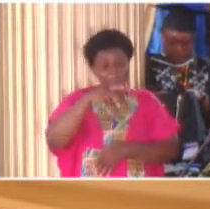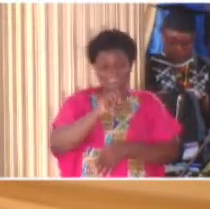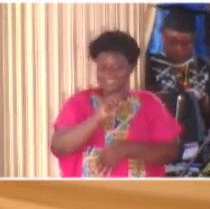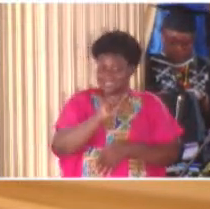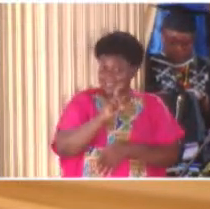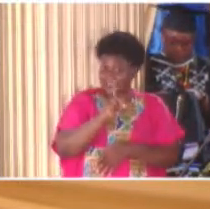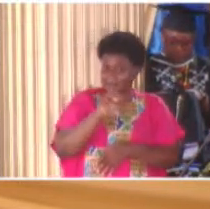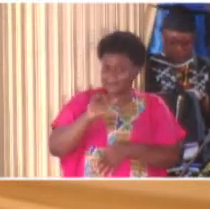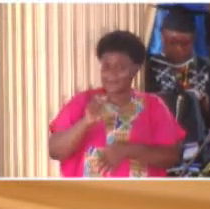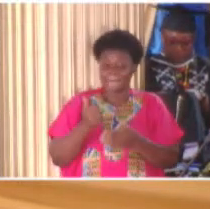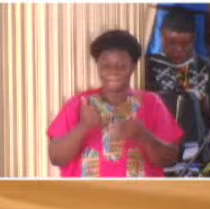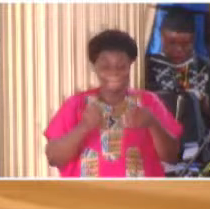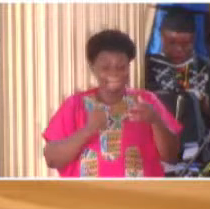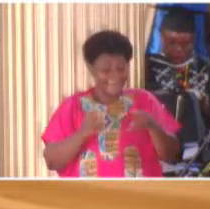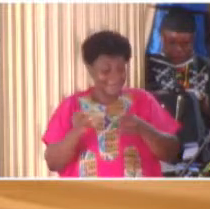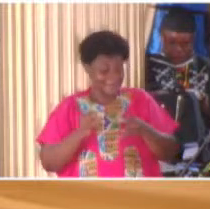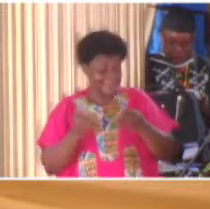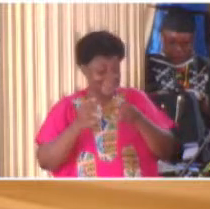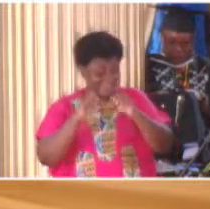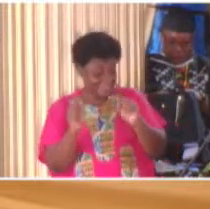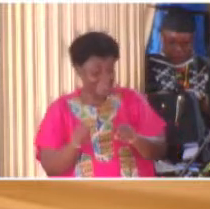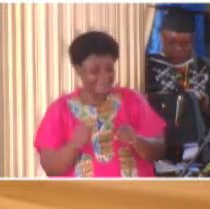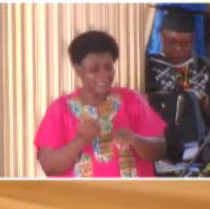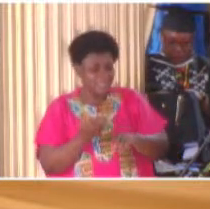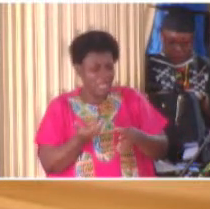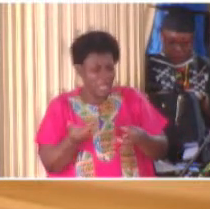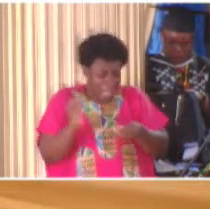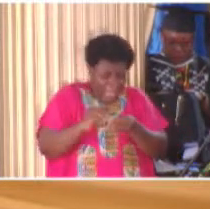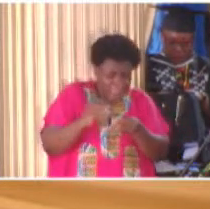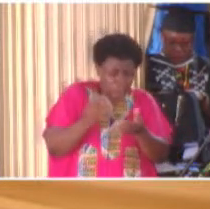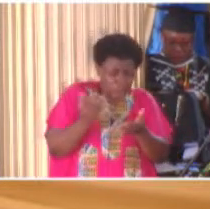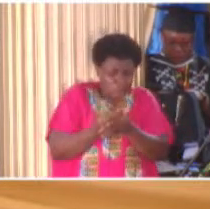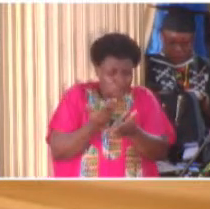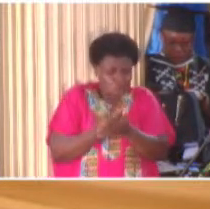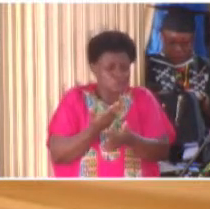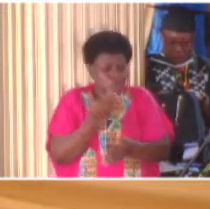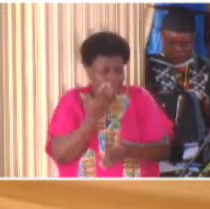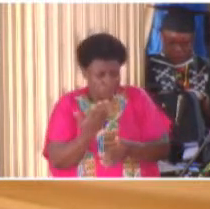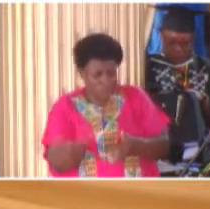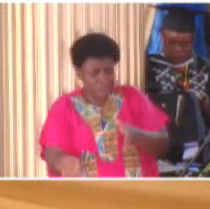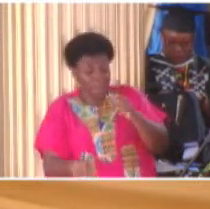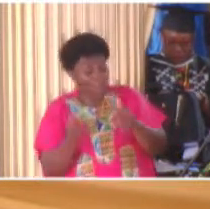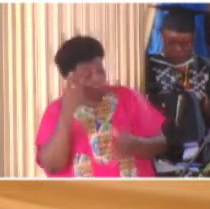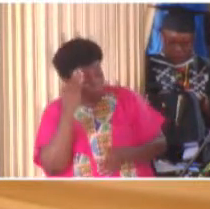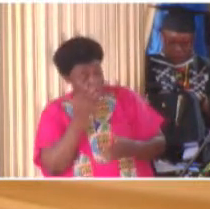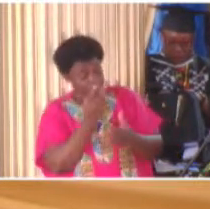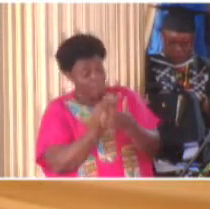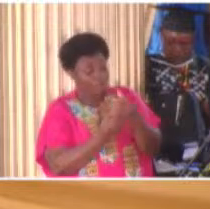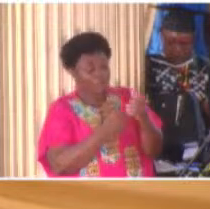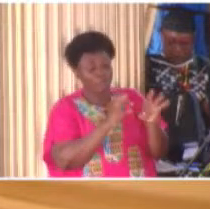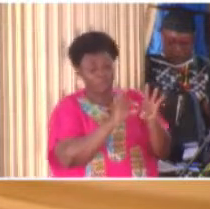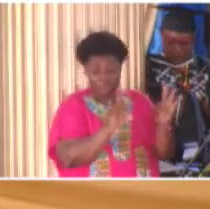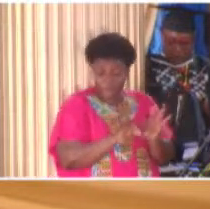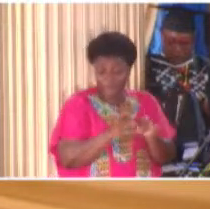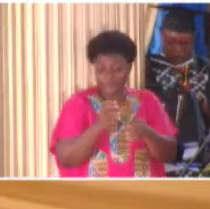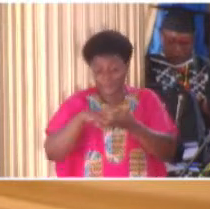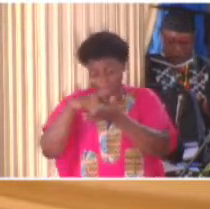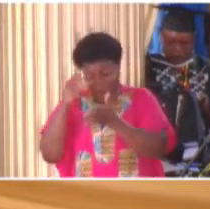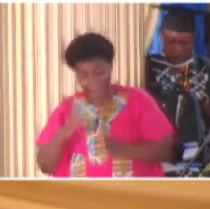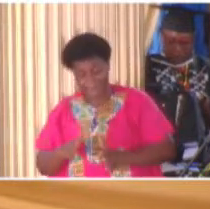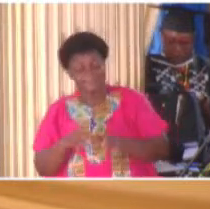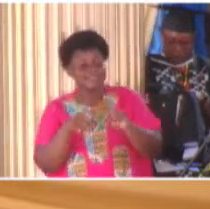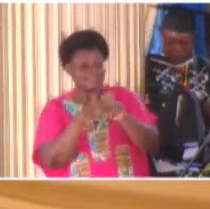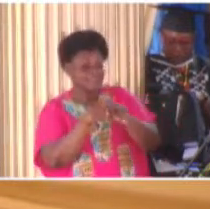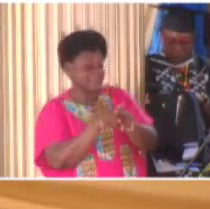Learning Management System has been upgraded with new features, improving the experience for both faculty and students. In the same